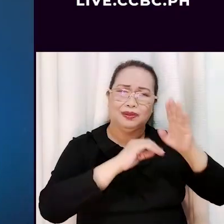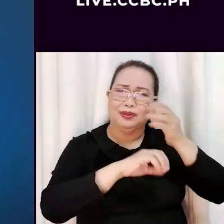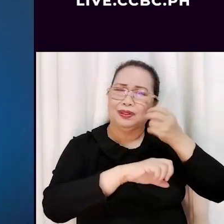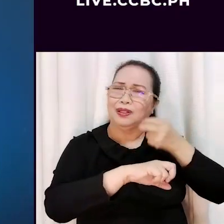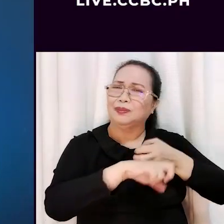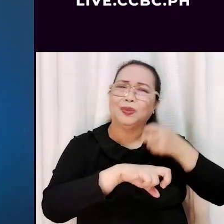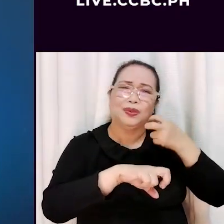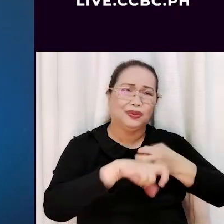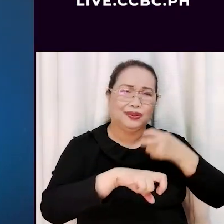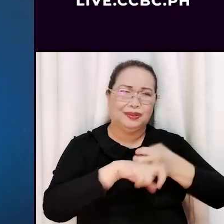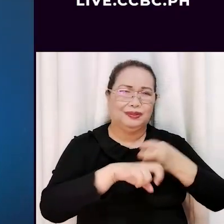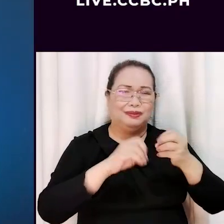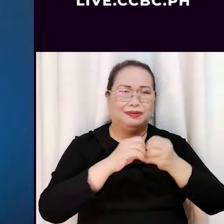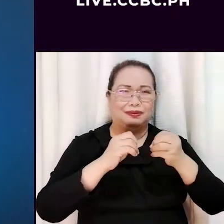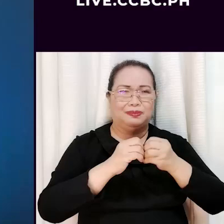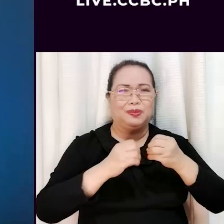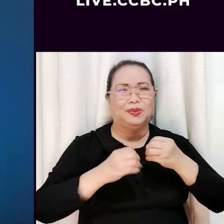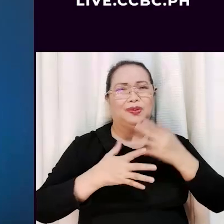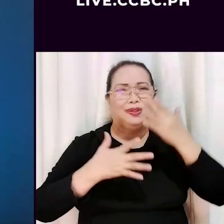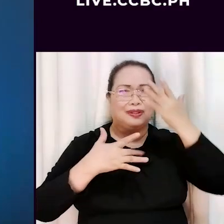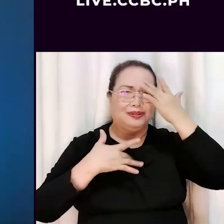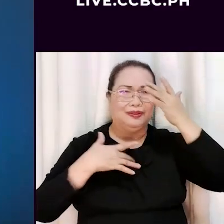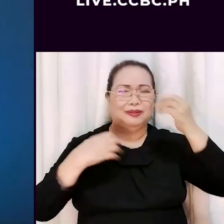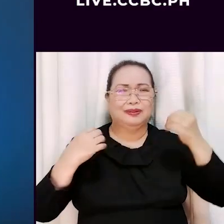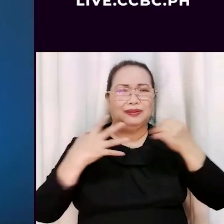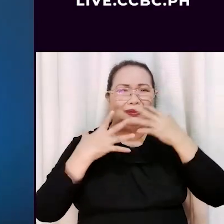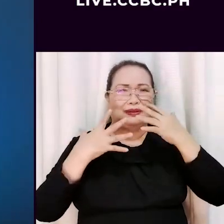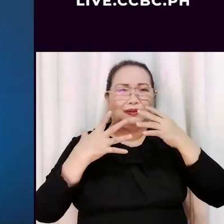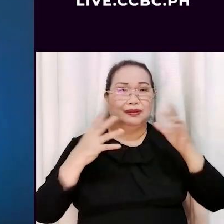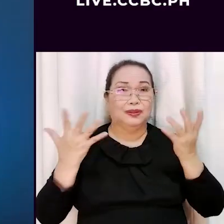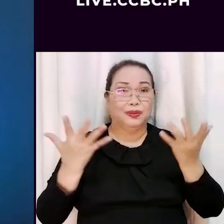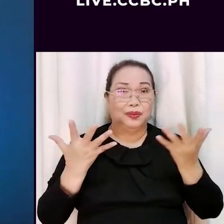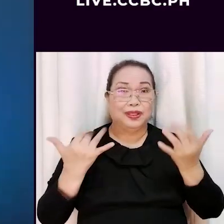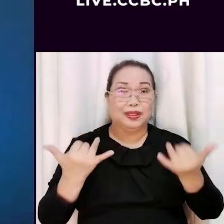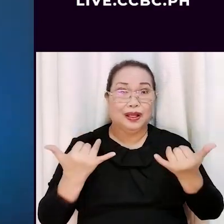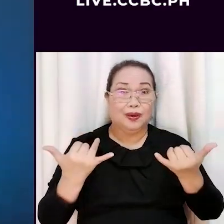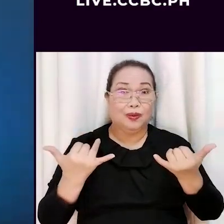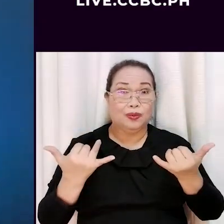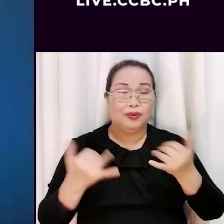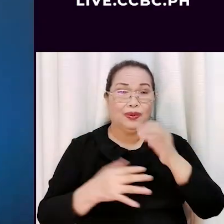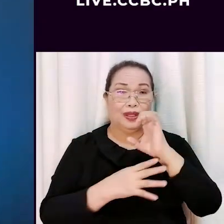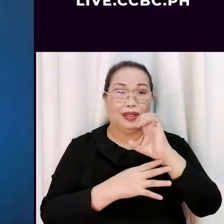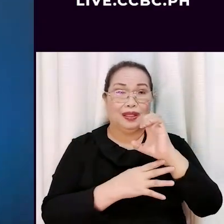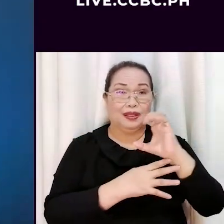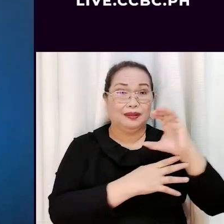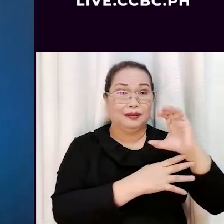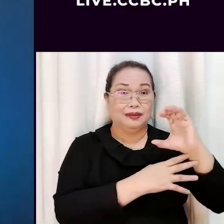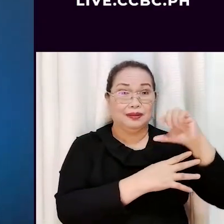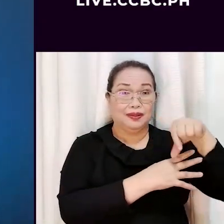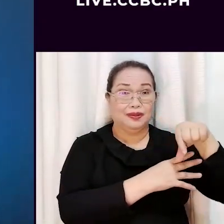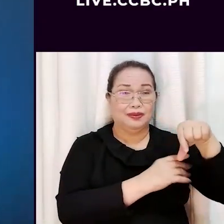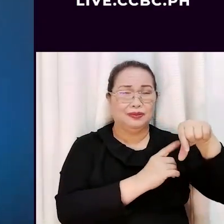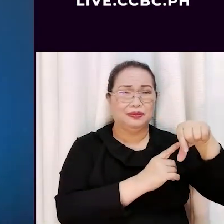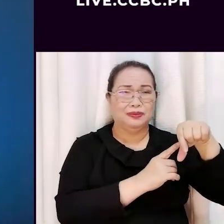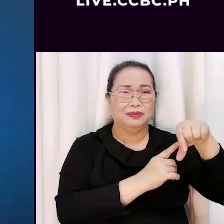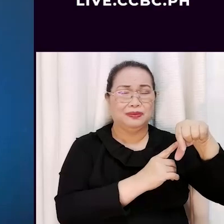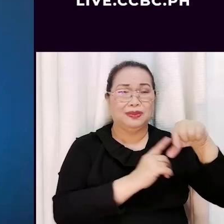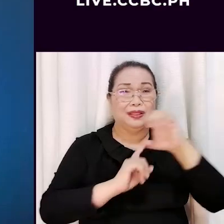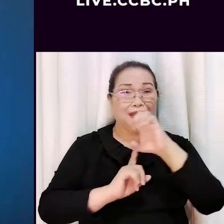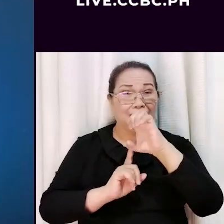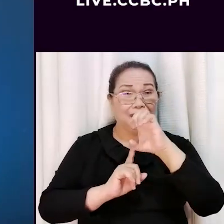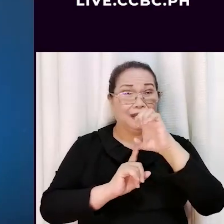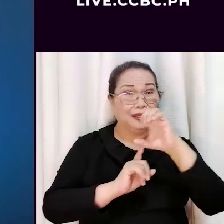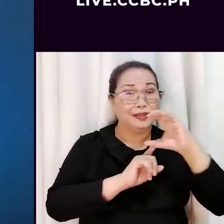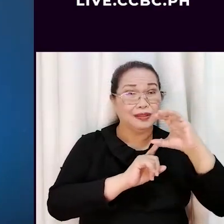and afflictions. Oh, nasan tayo ngayon? Nasa ECQ pa rin tayo. Sabi nga na, Pastor, Pastor, hindi naman to